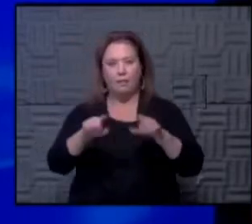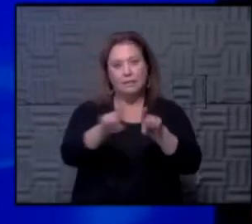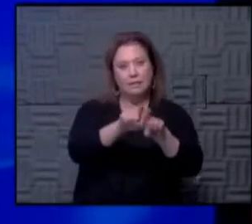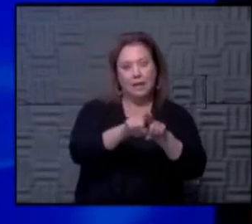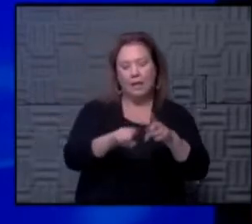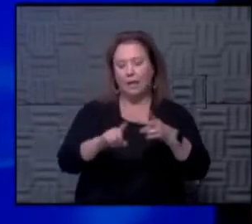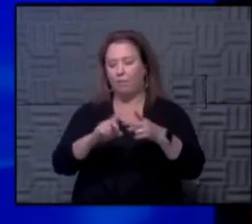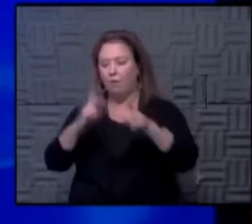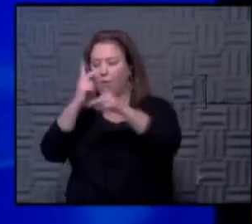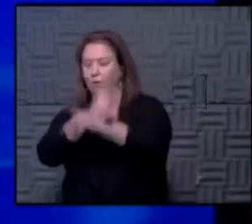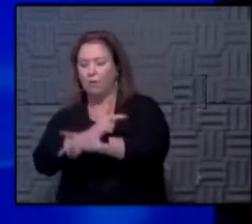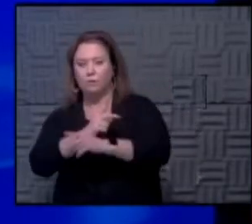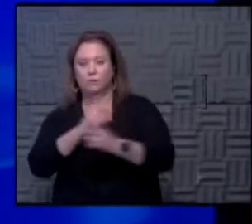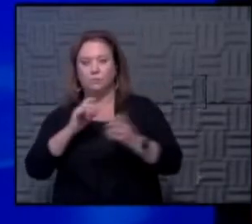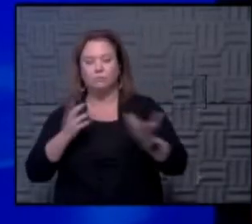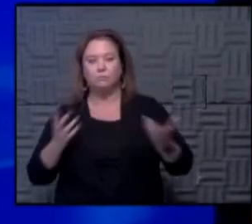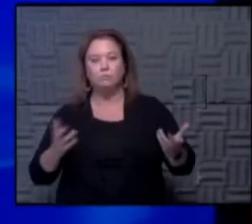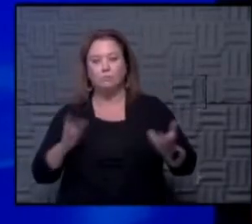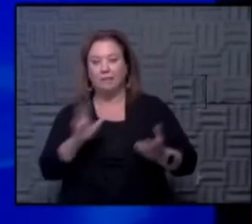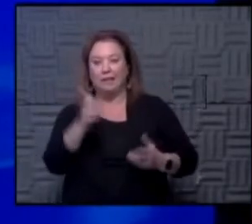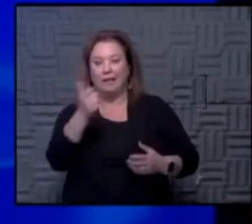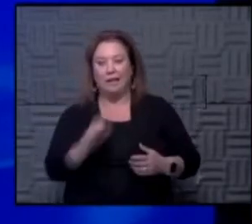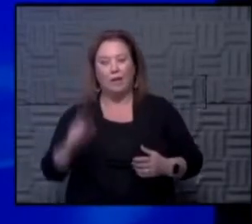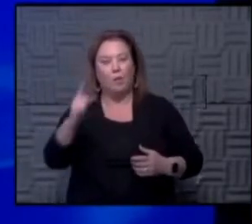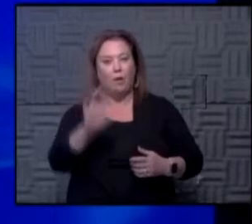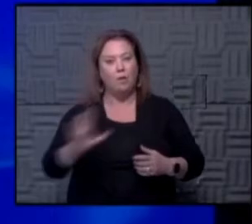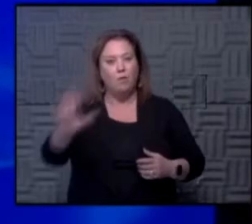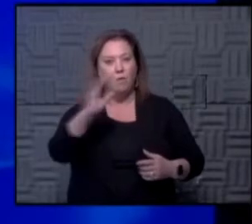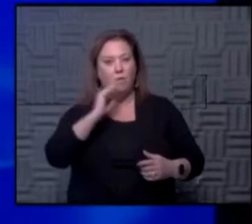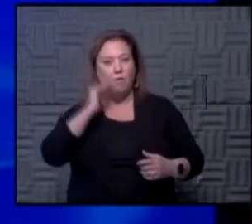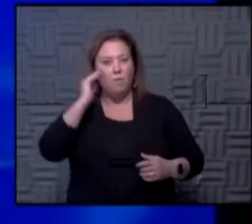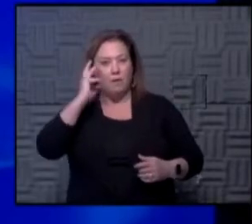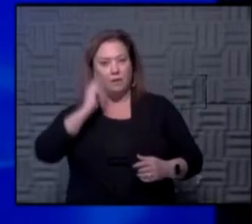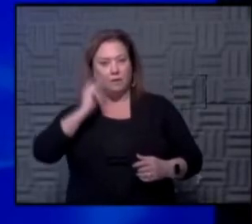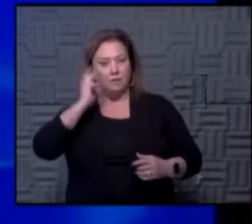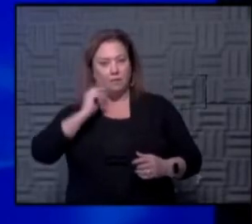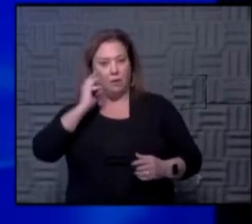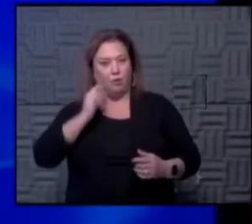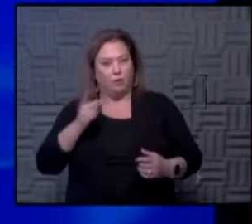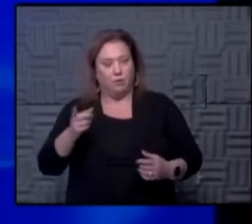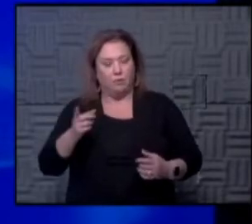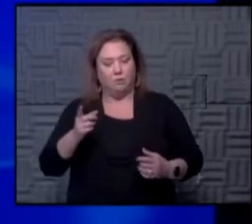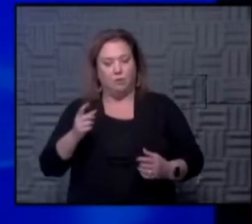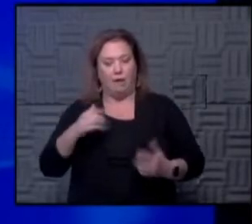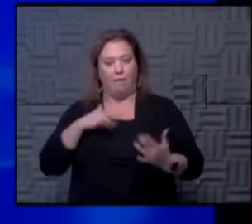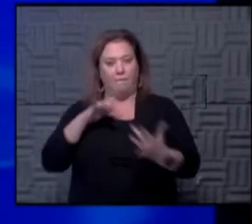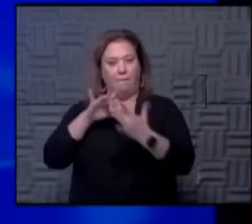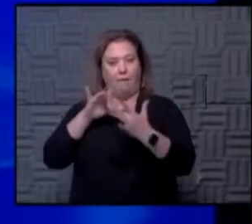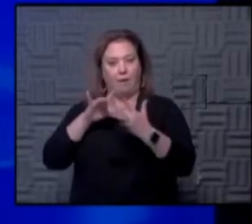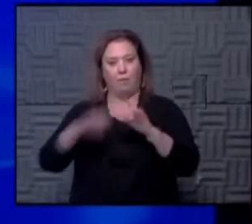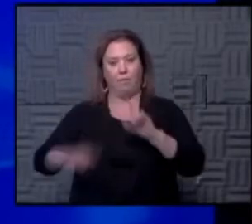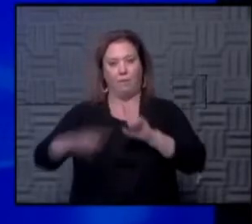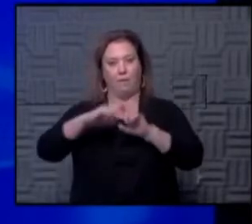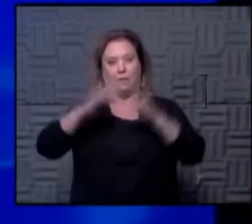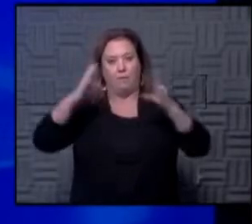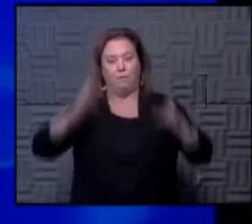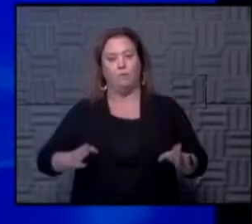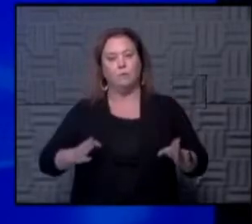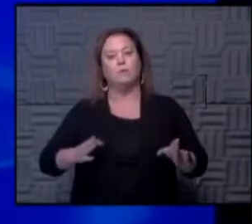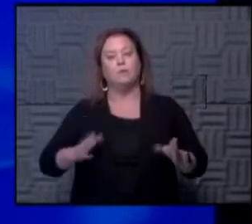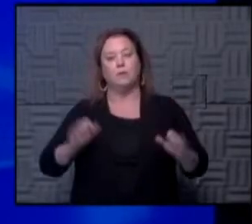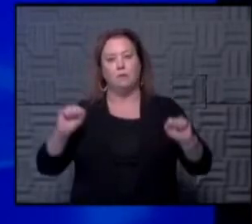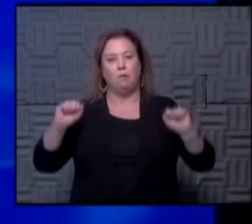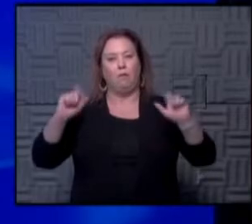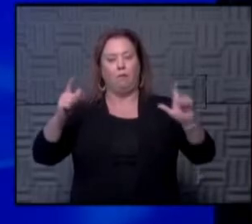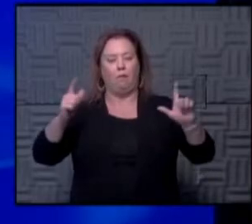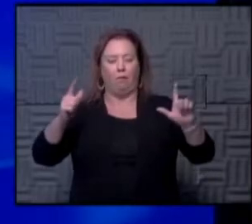worse? Is anyone in your household having those symptoms? Have you had contact with someone that's known positive? All those things will go